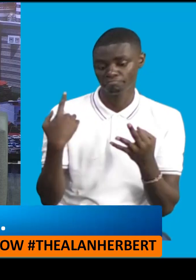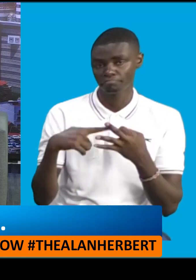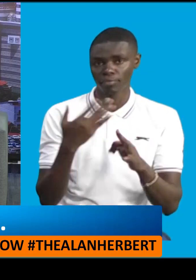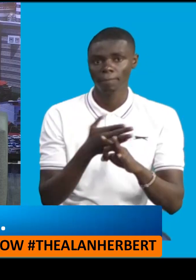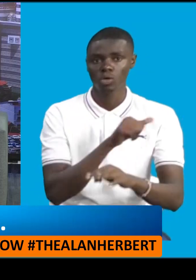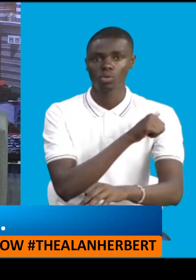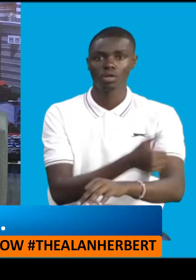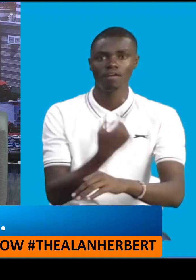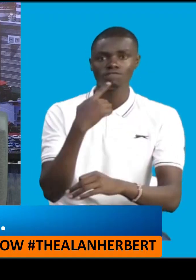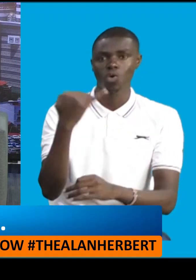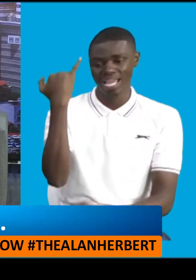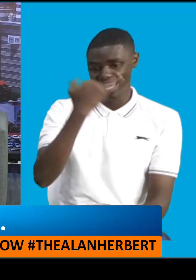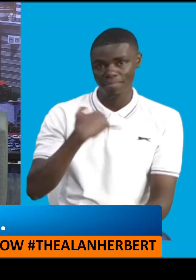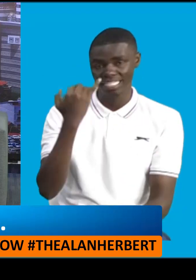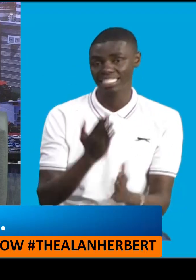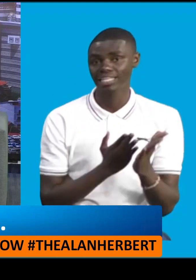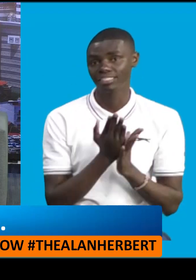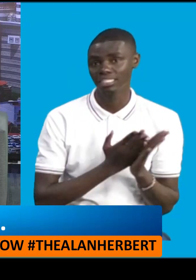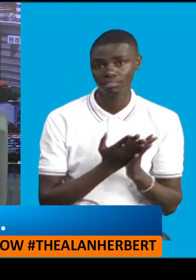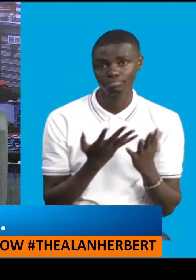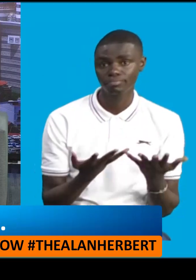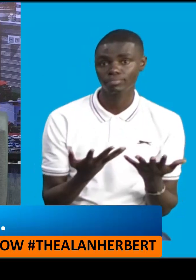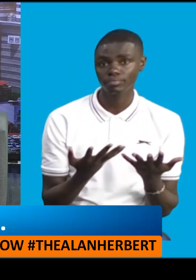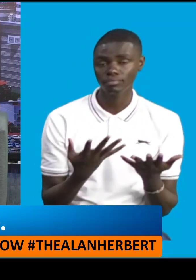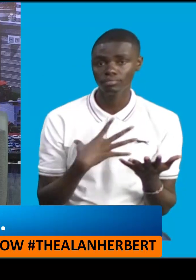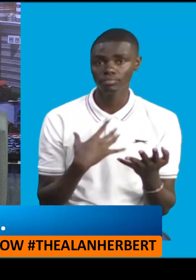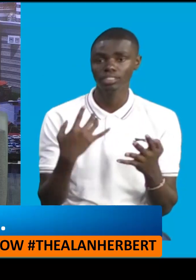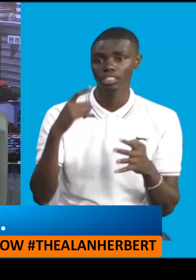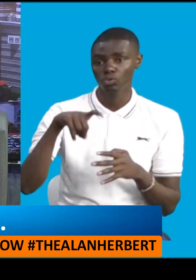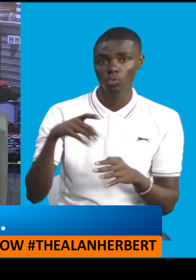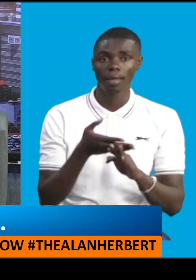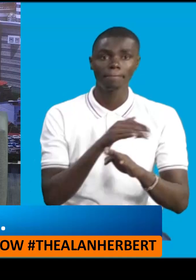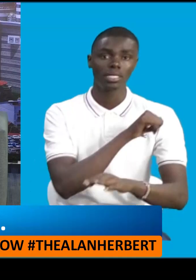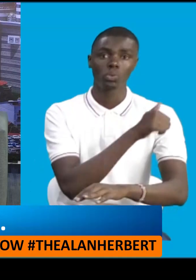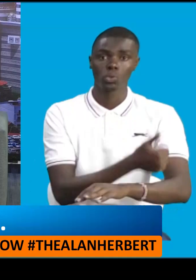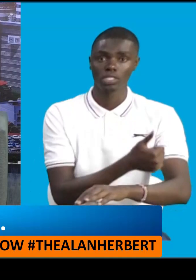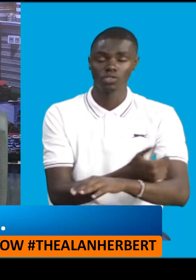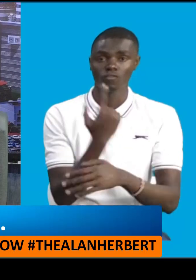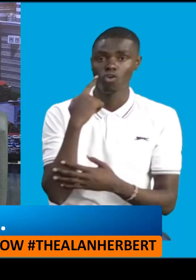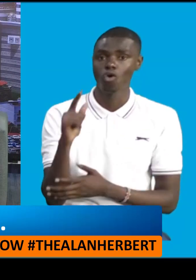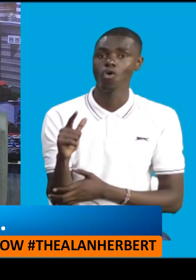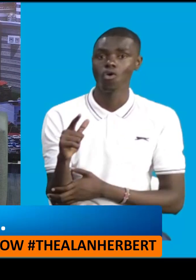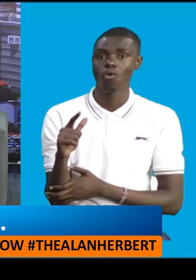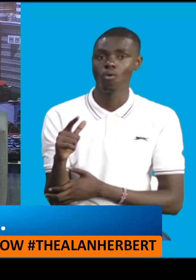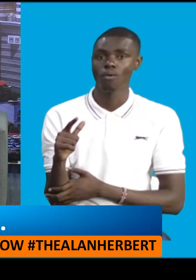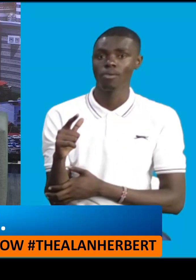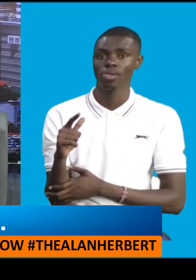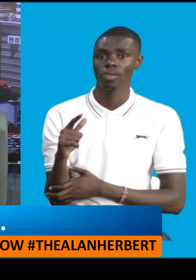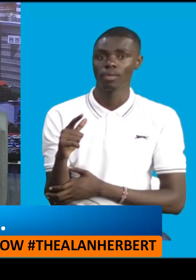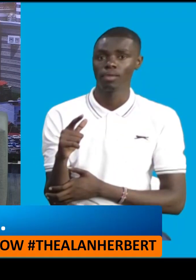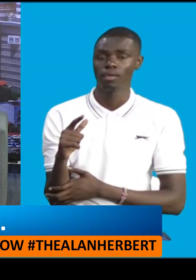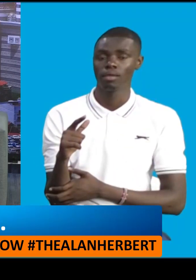shall require pre-authorization for imaging services. And you shall require pre-authorization for